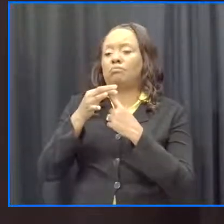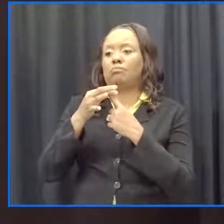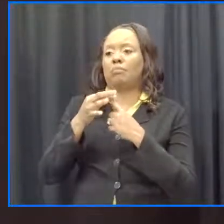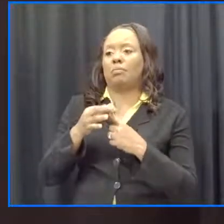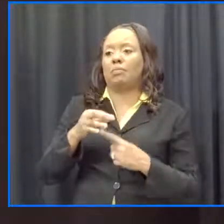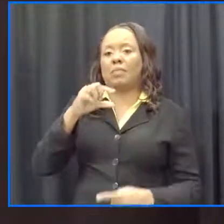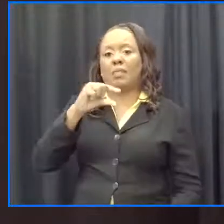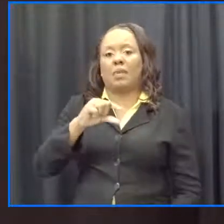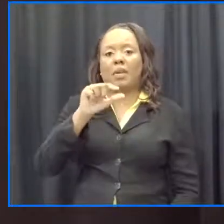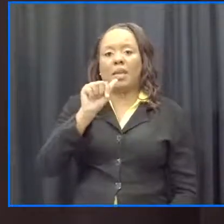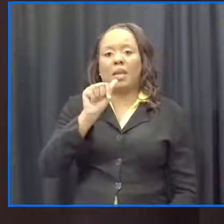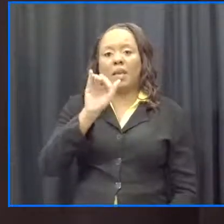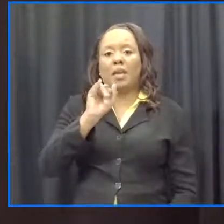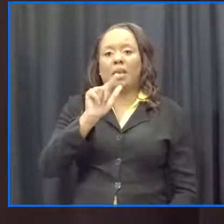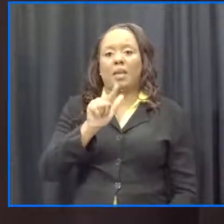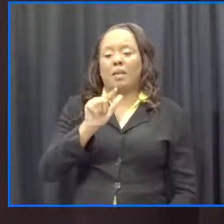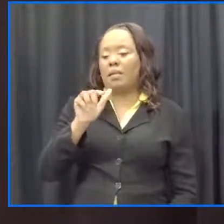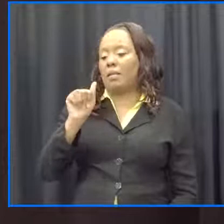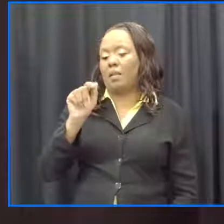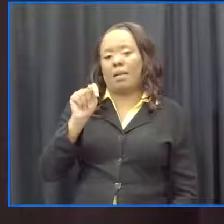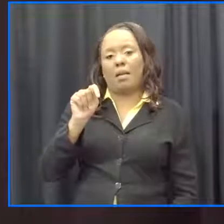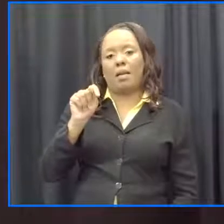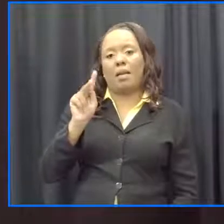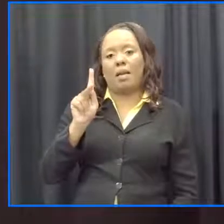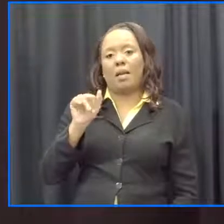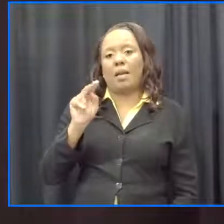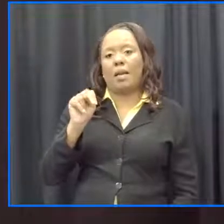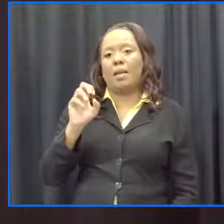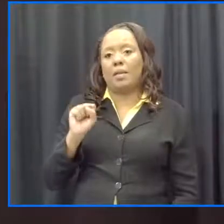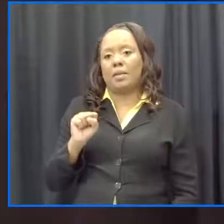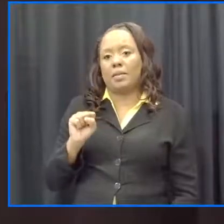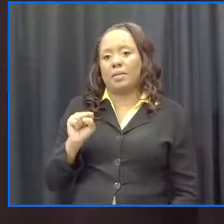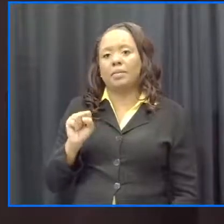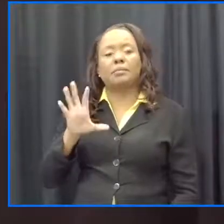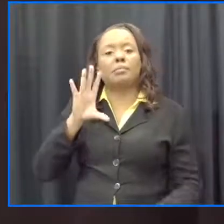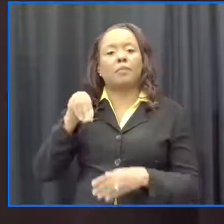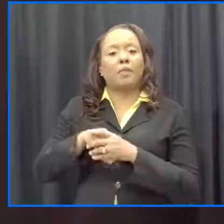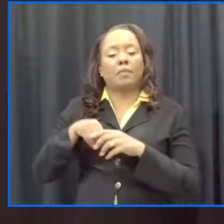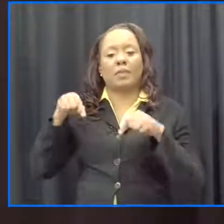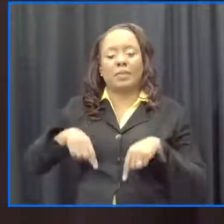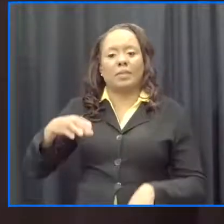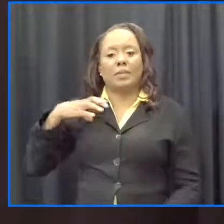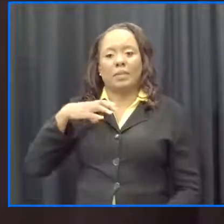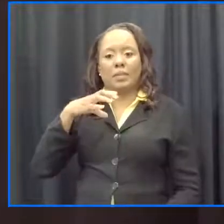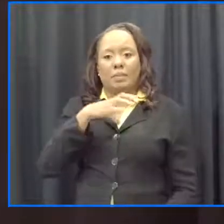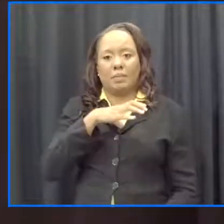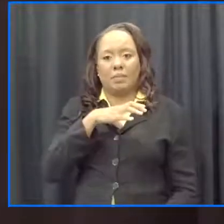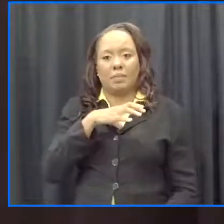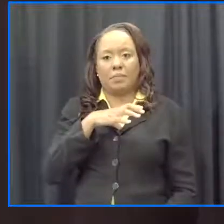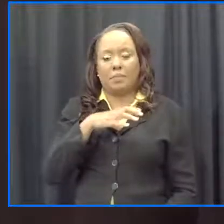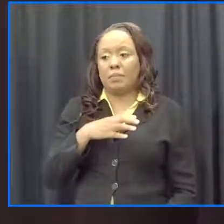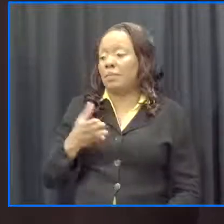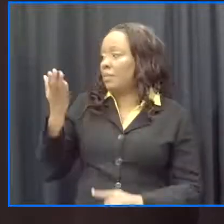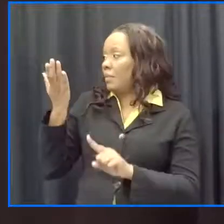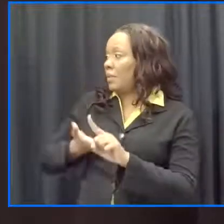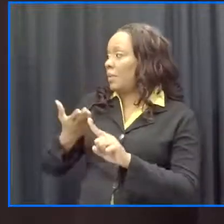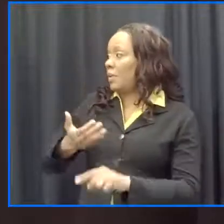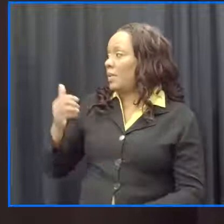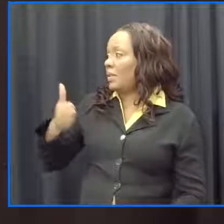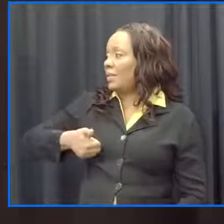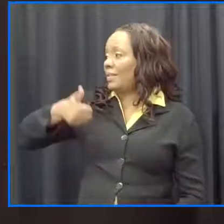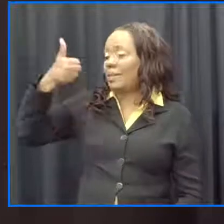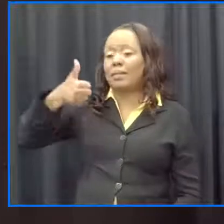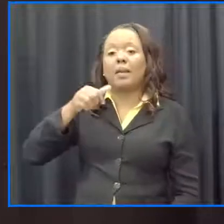Gail Atkins, of Director General Governance to this commission, as its most